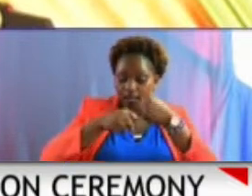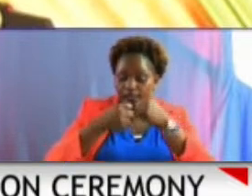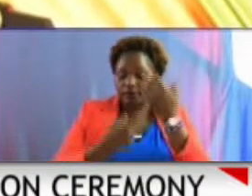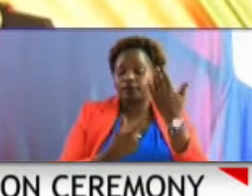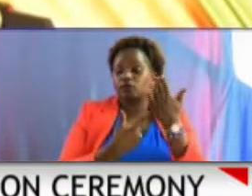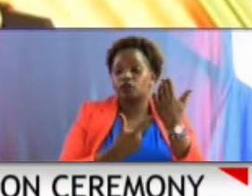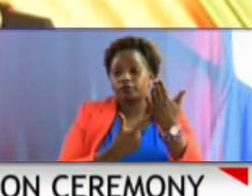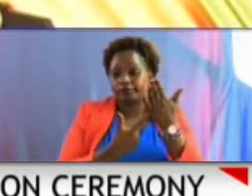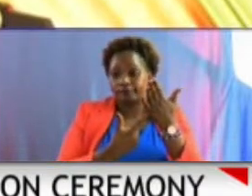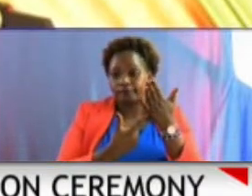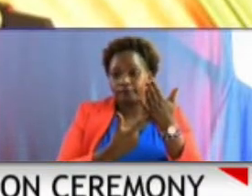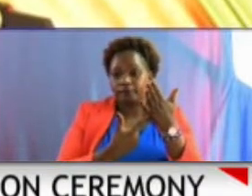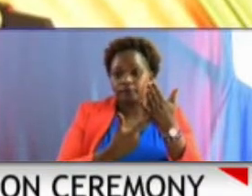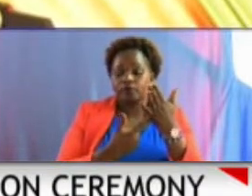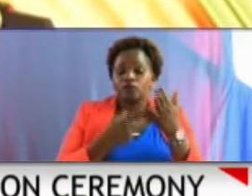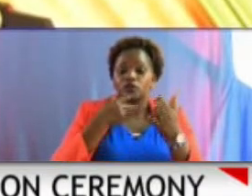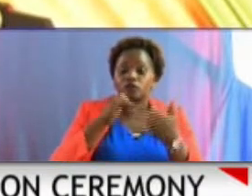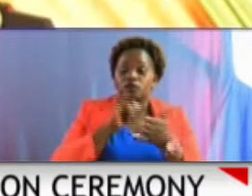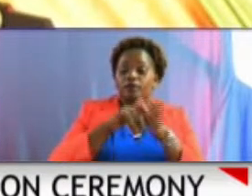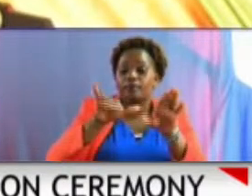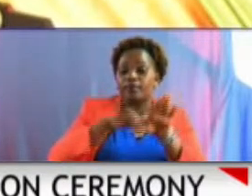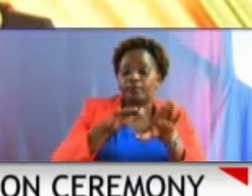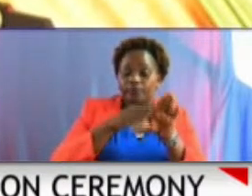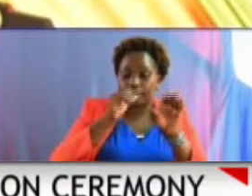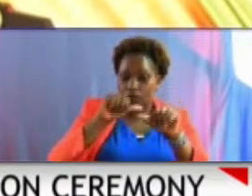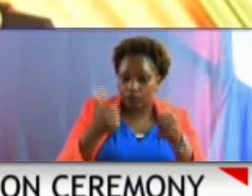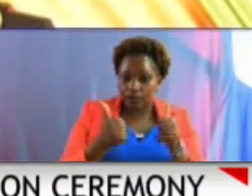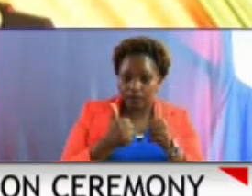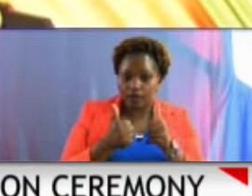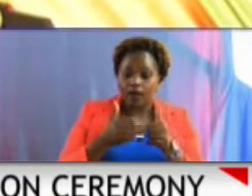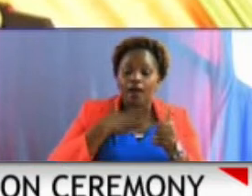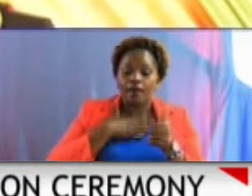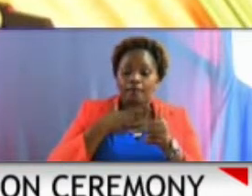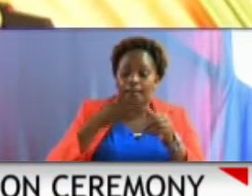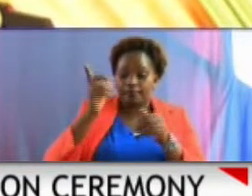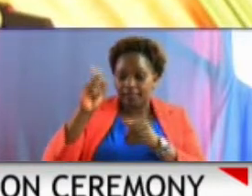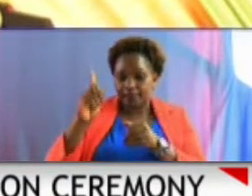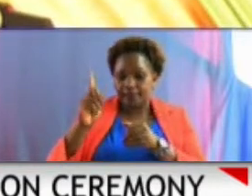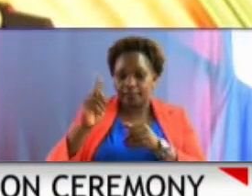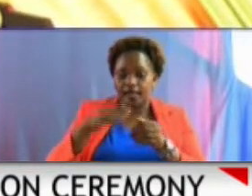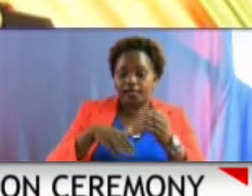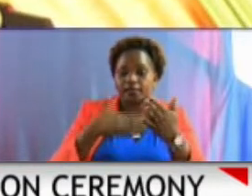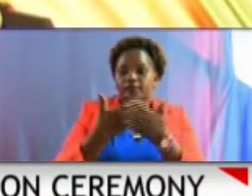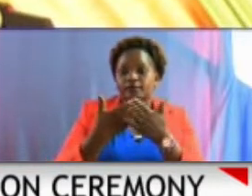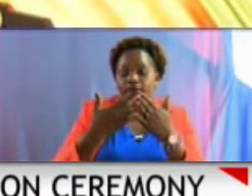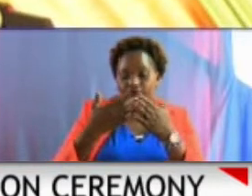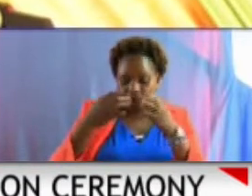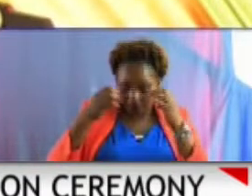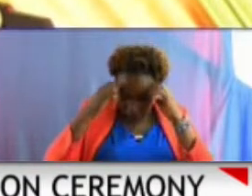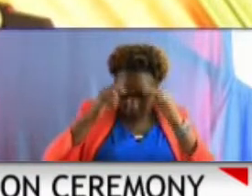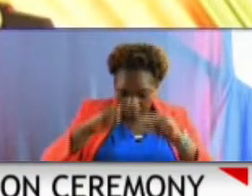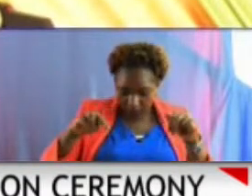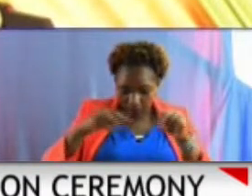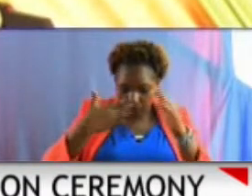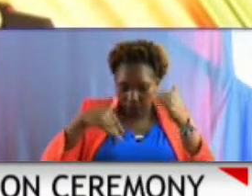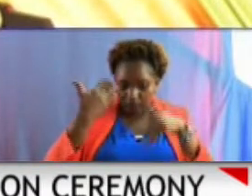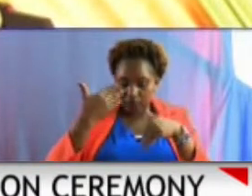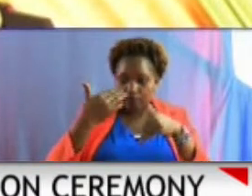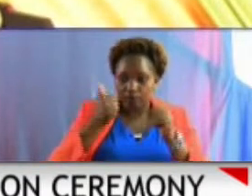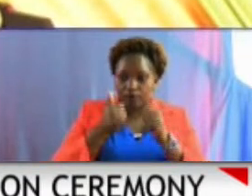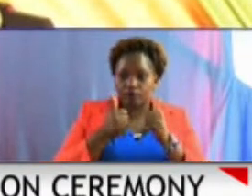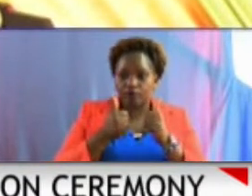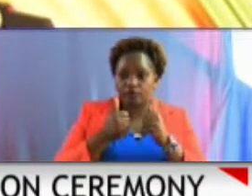technology. In order to participate effectively, my ministry has set aside funds for research for universities, which is